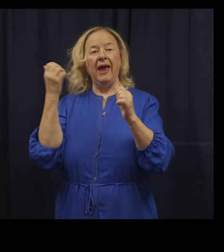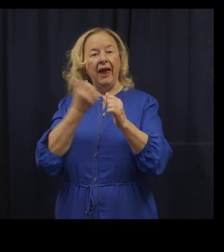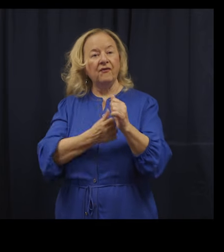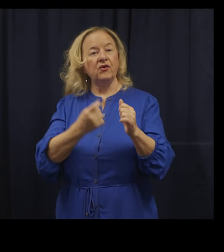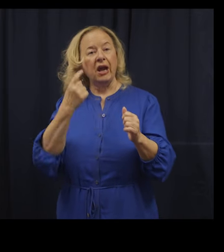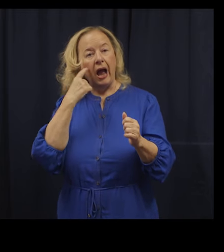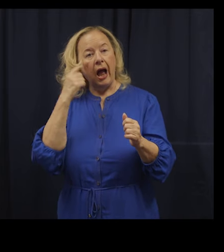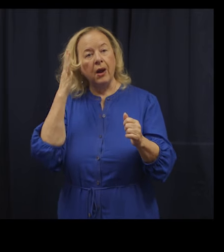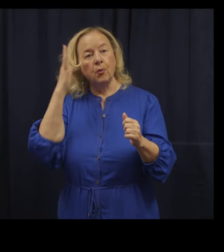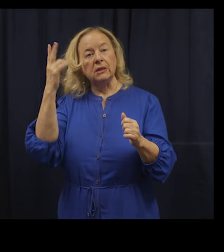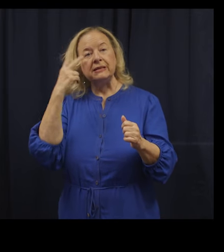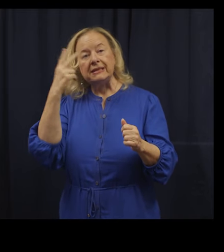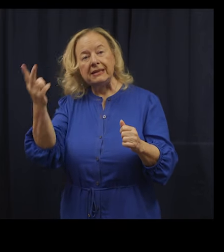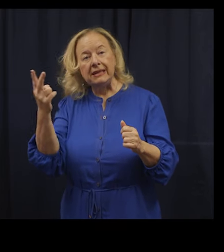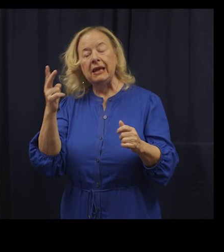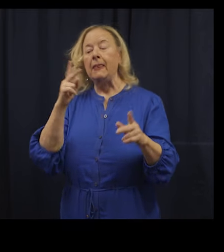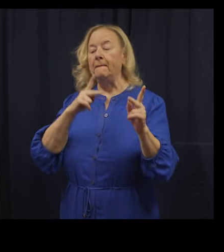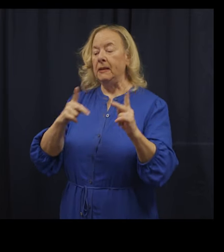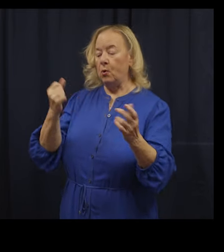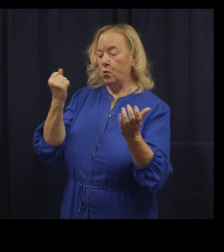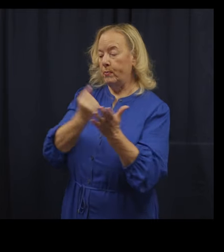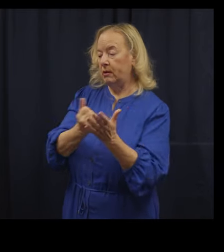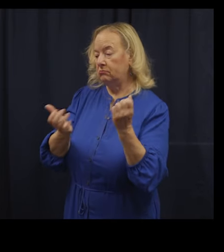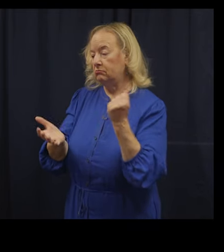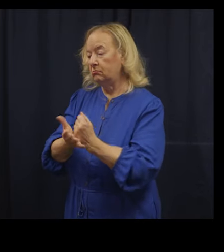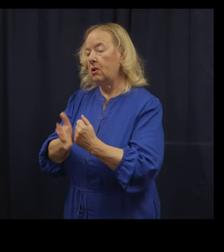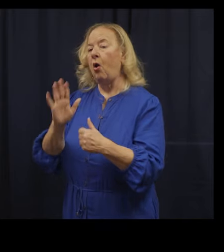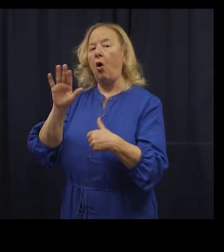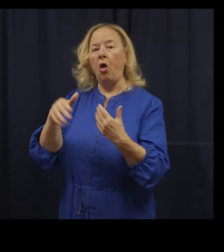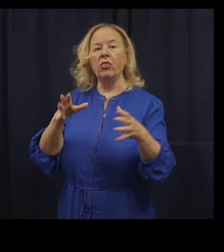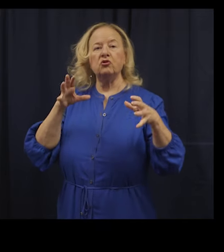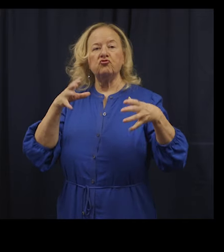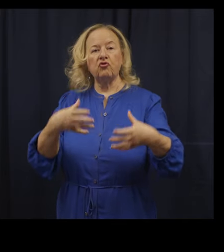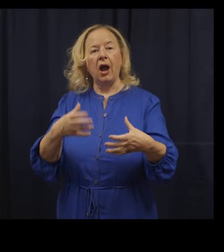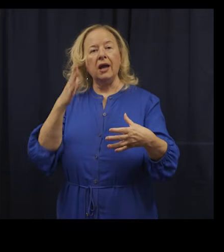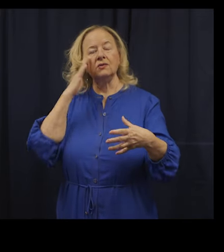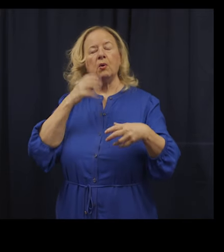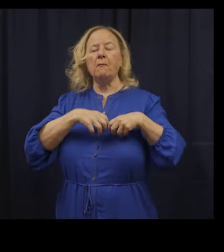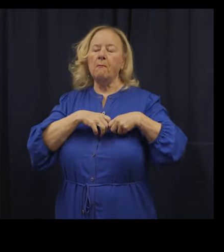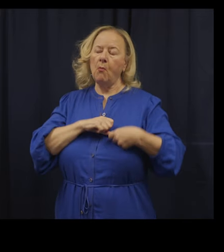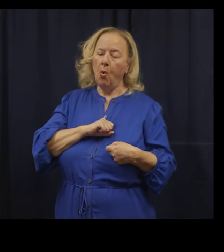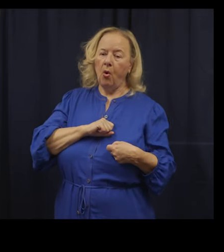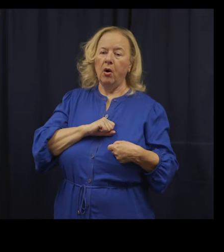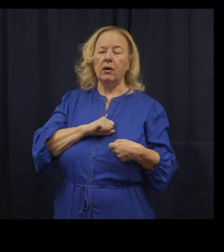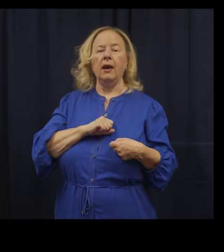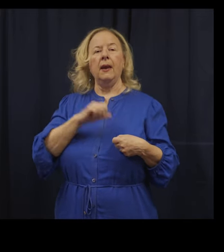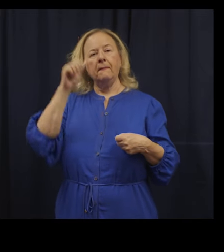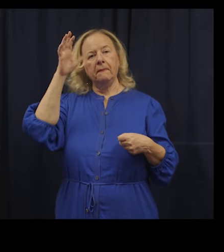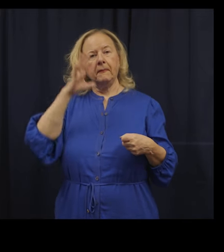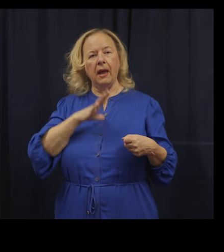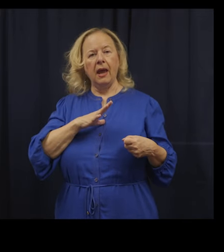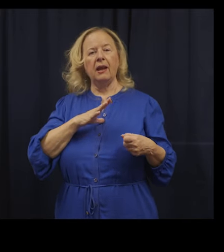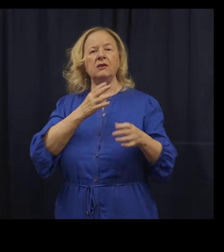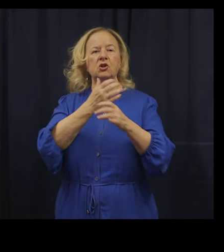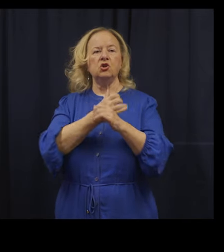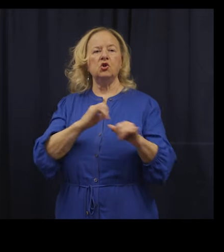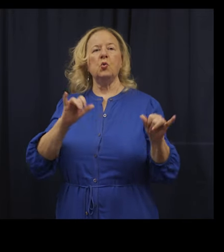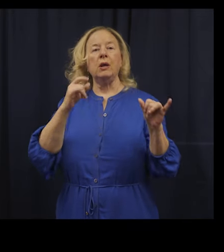will see him, including those who pierced him. All the tribes of the earth will mourn over him. Even so, amen. And then Yeshua